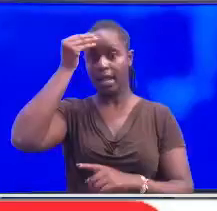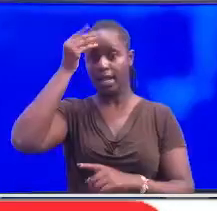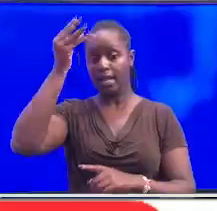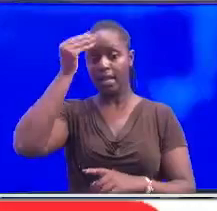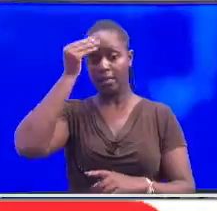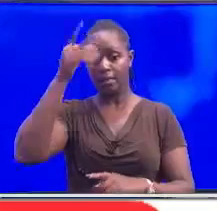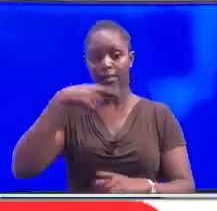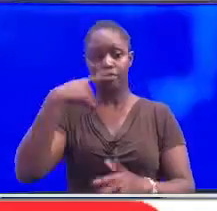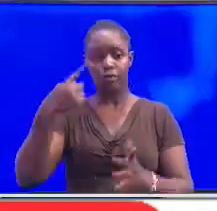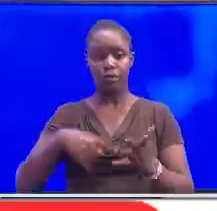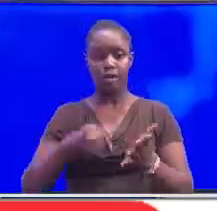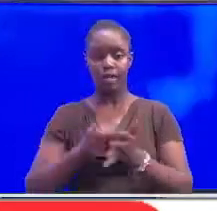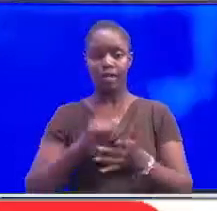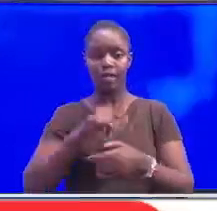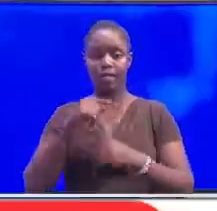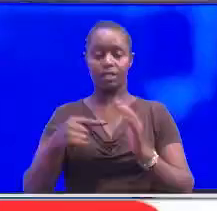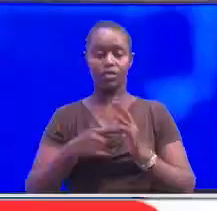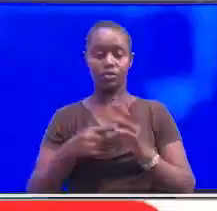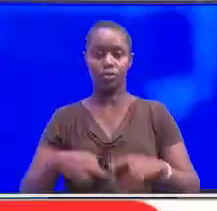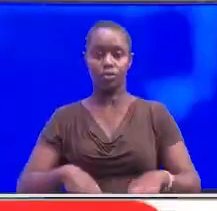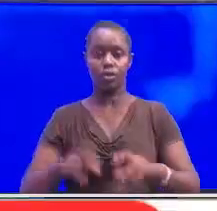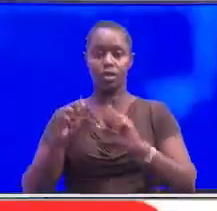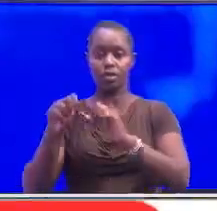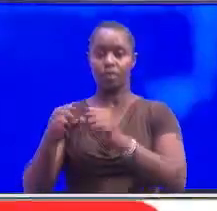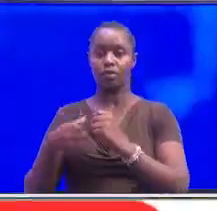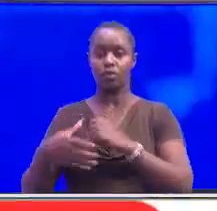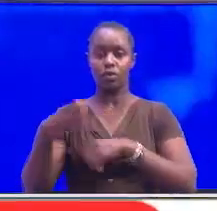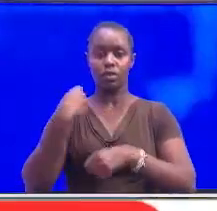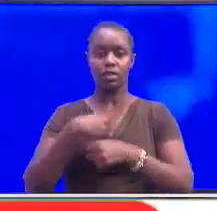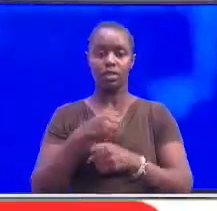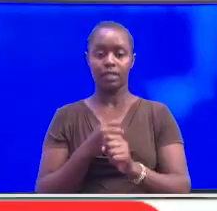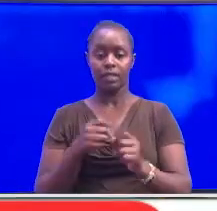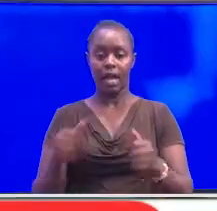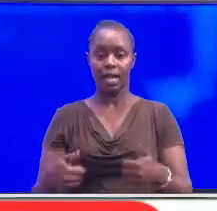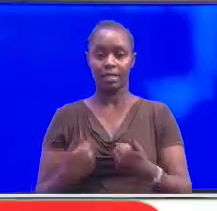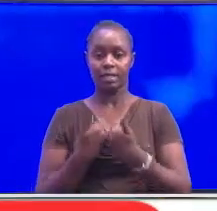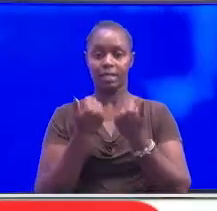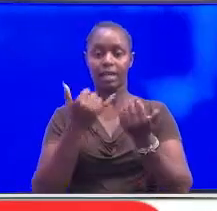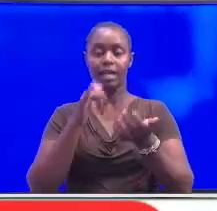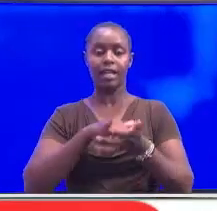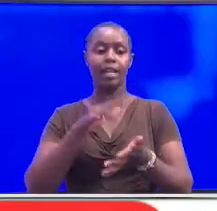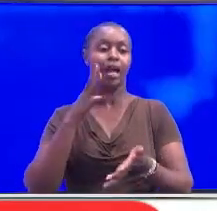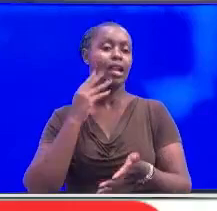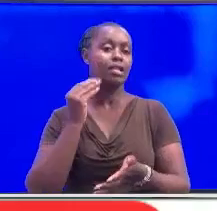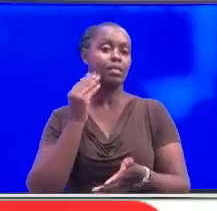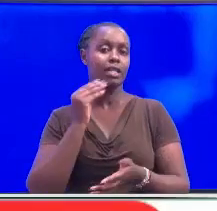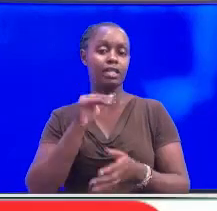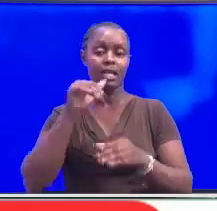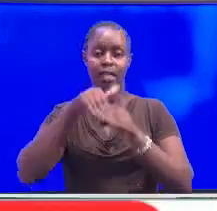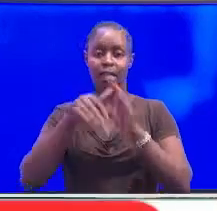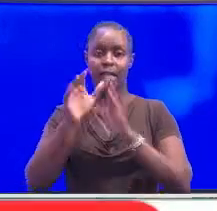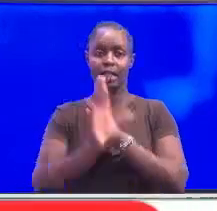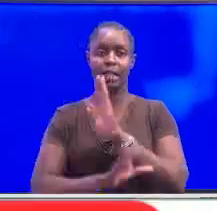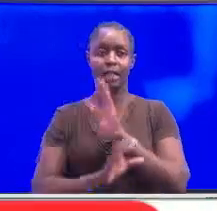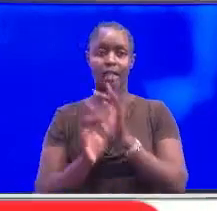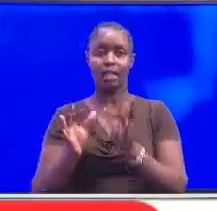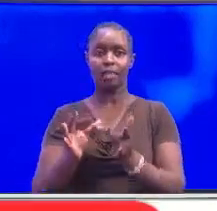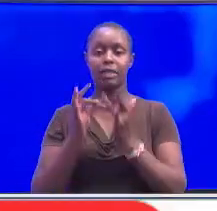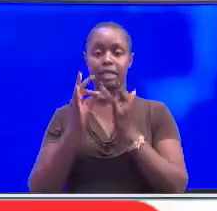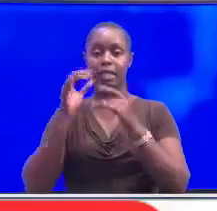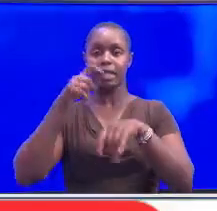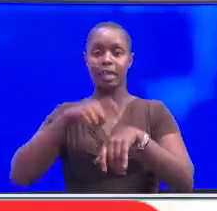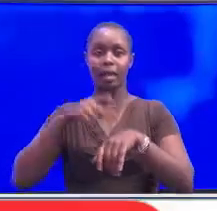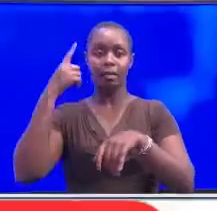free road safety clinic was aimed at reducing fatal road accidents that are experienced in the country, especially during this rainy